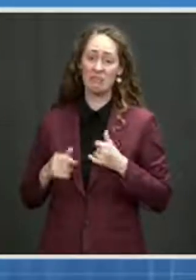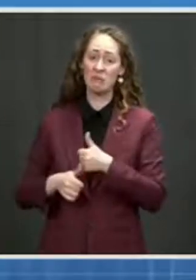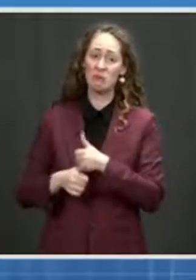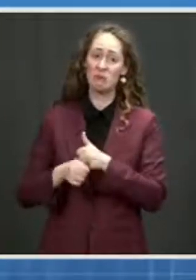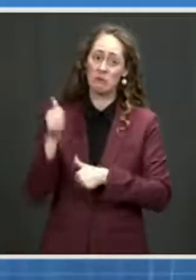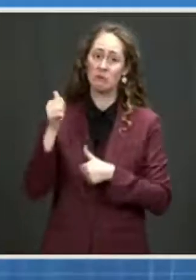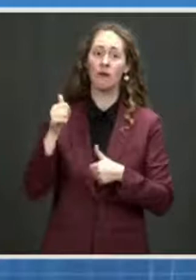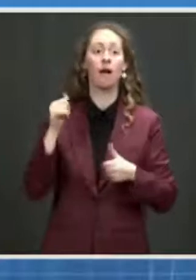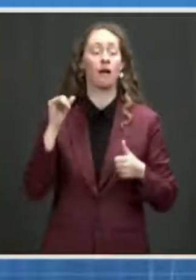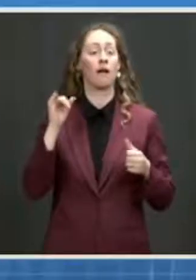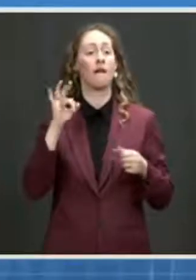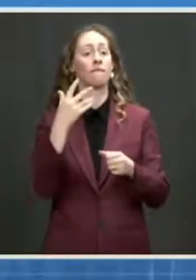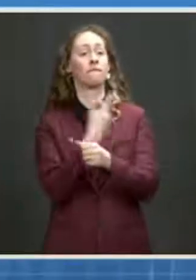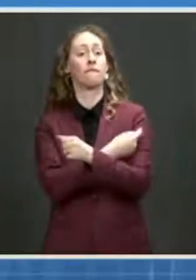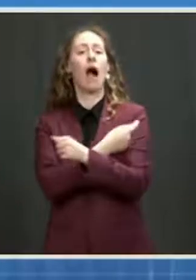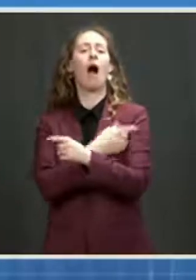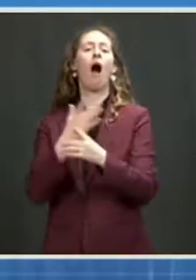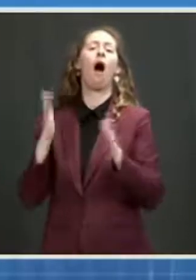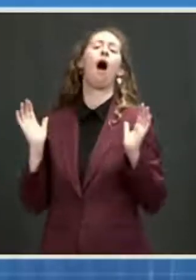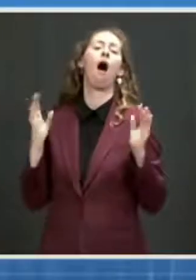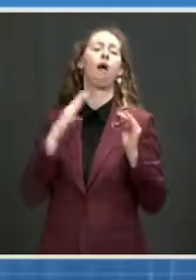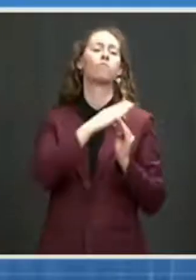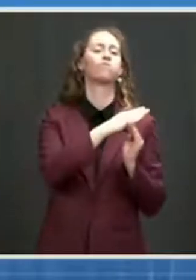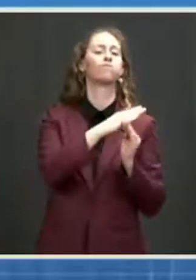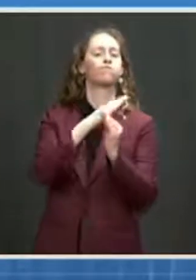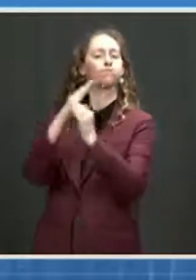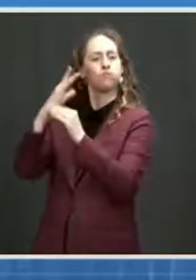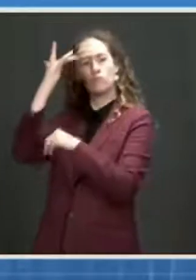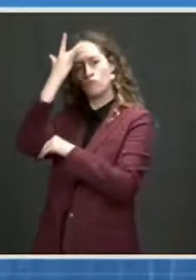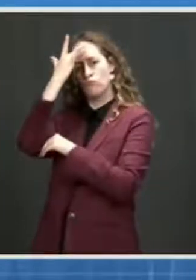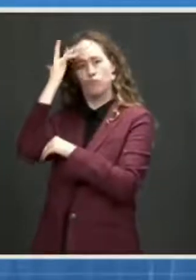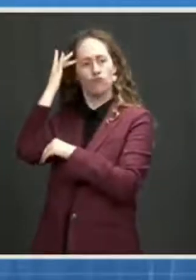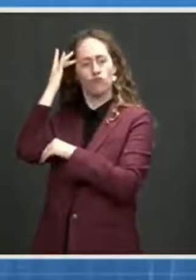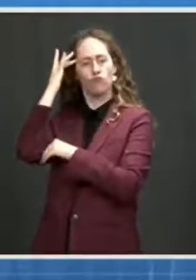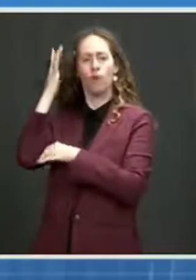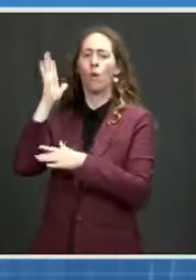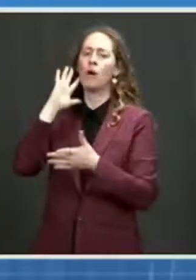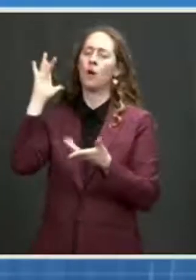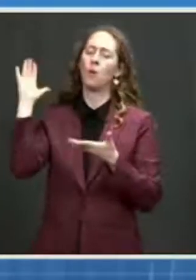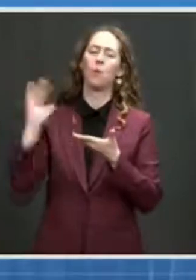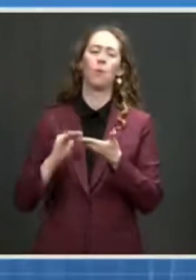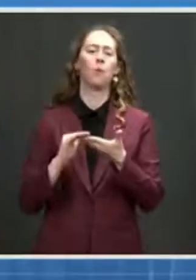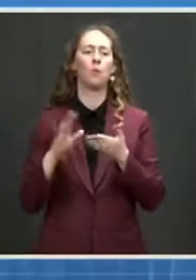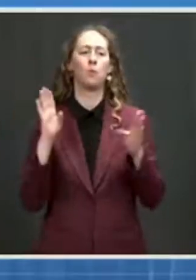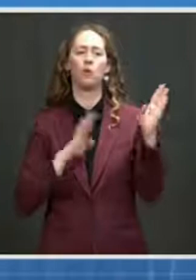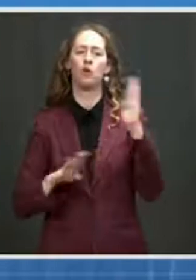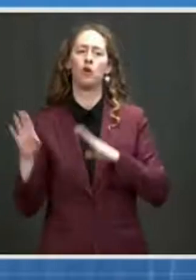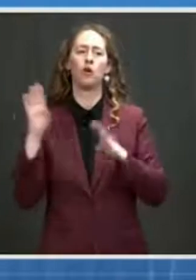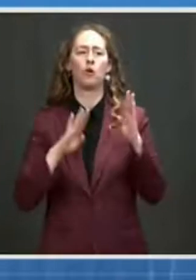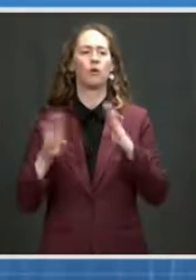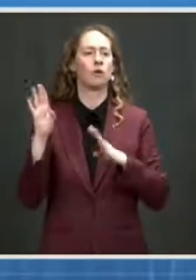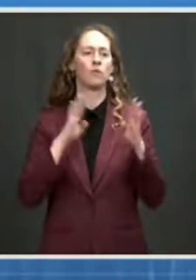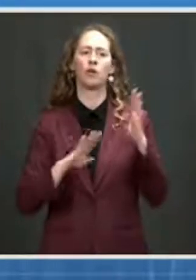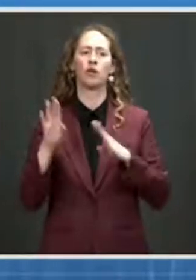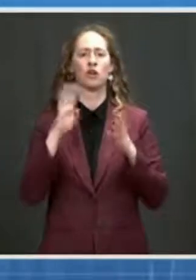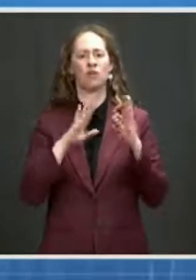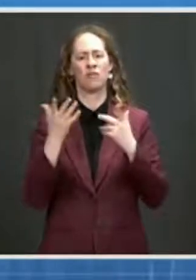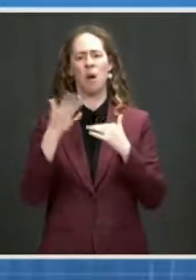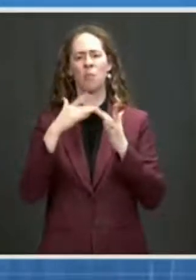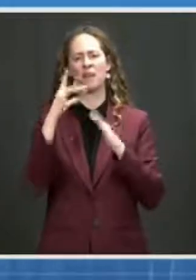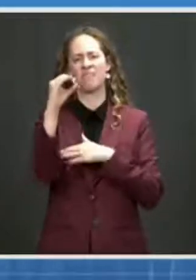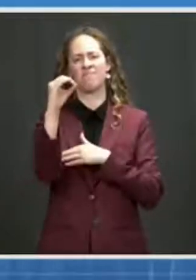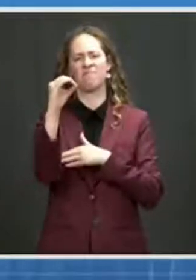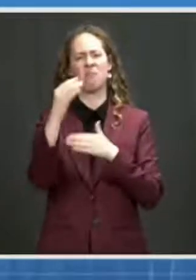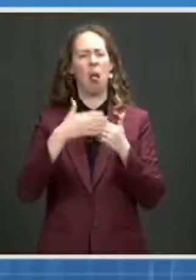dramatically diminish the risk of getting infected and almost eliminate the risk of serious